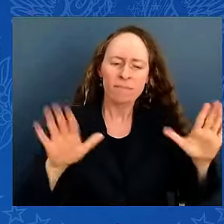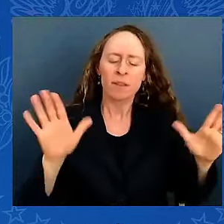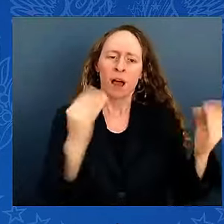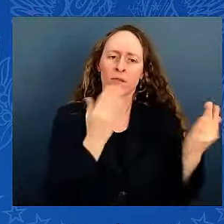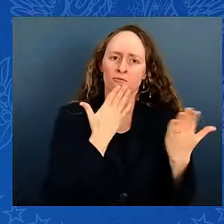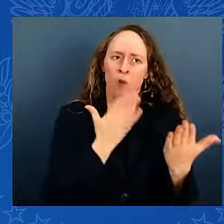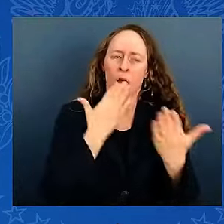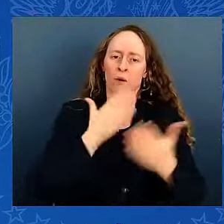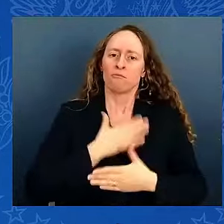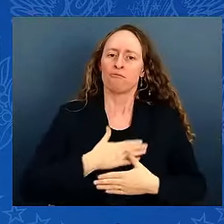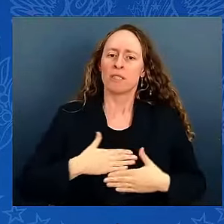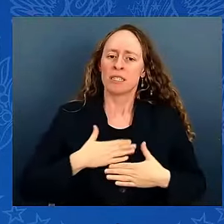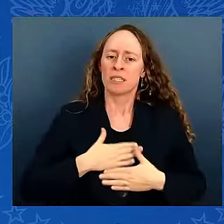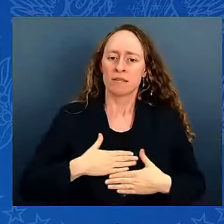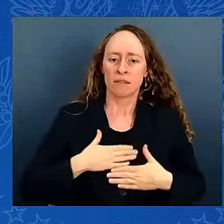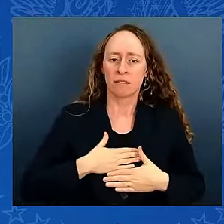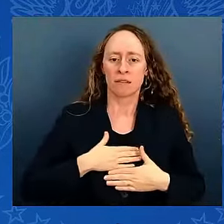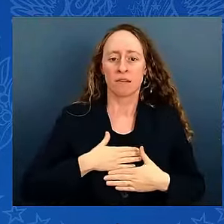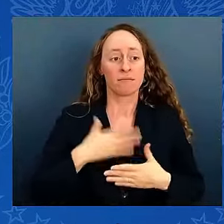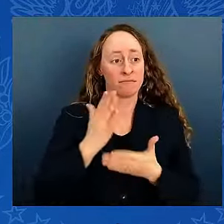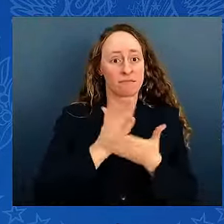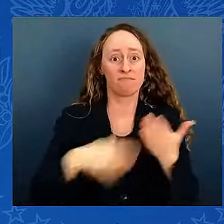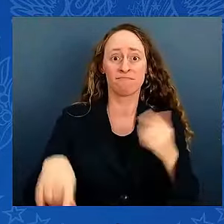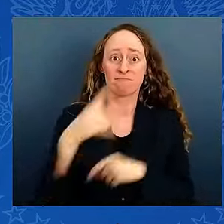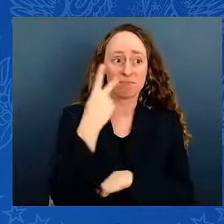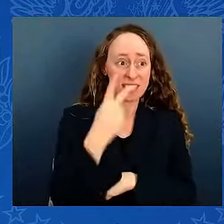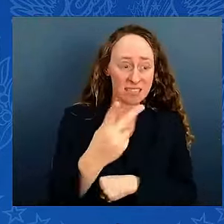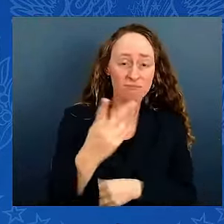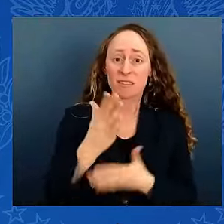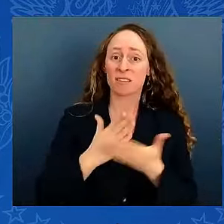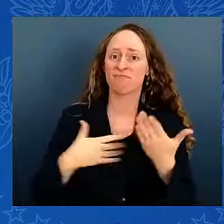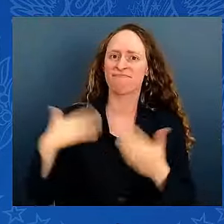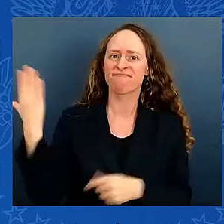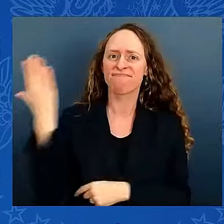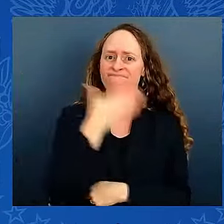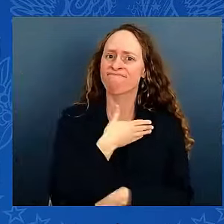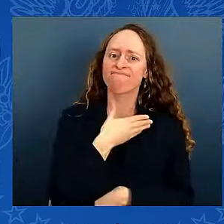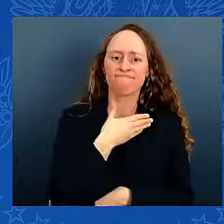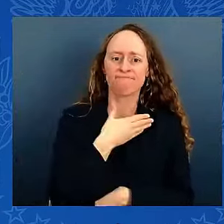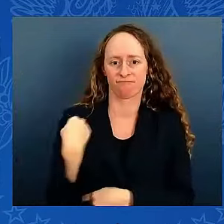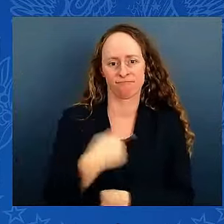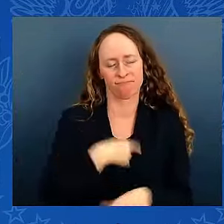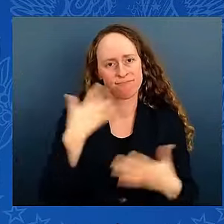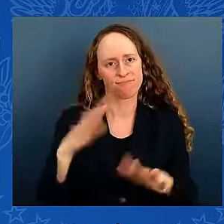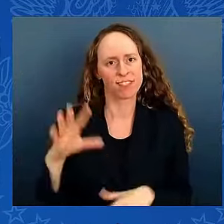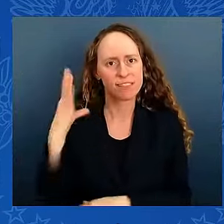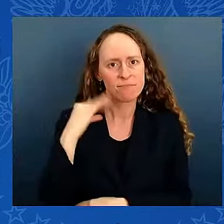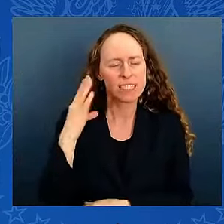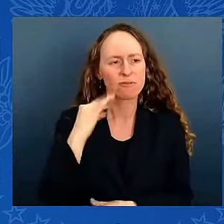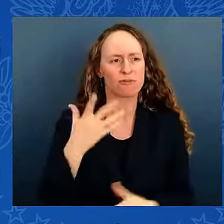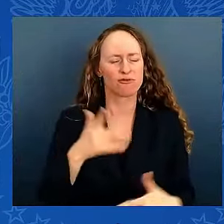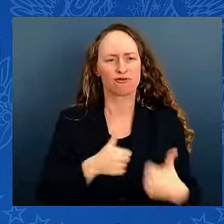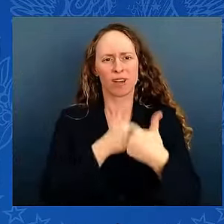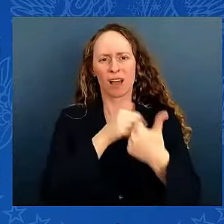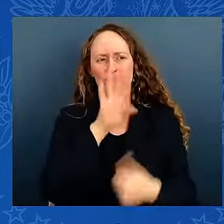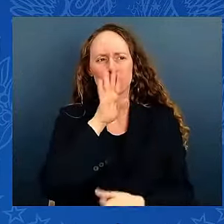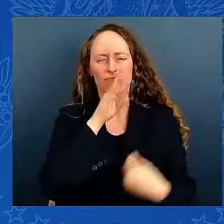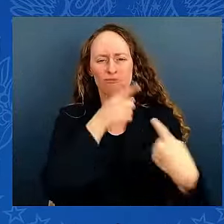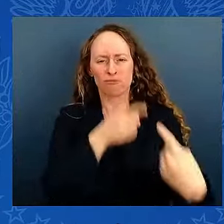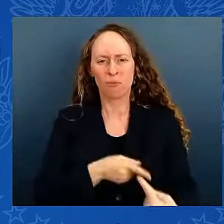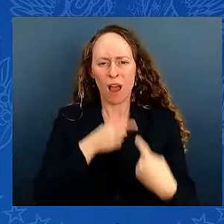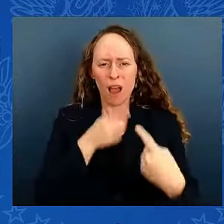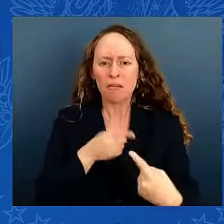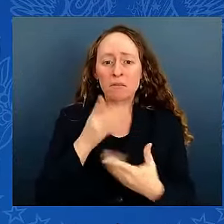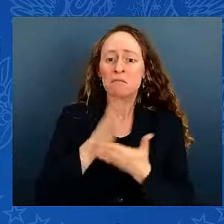us here has faced challenges so strong that no one that knew us would have blamed us for backing